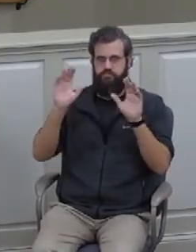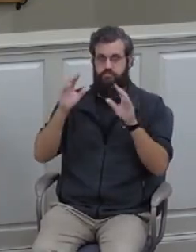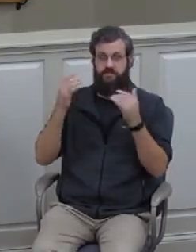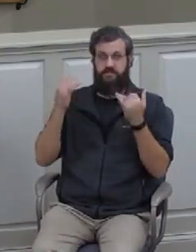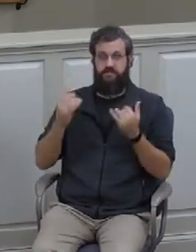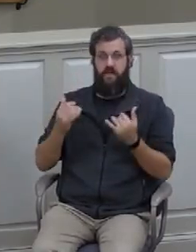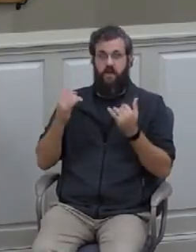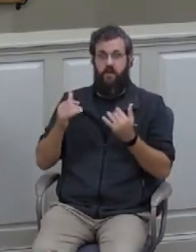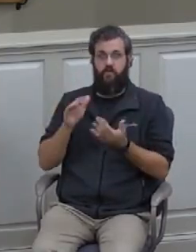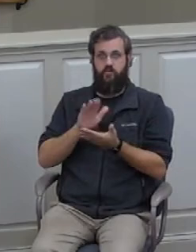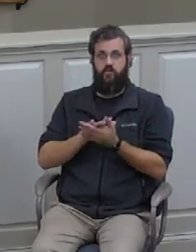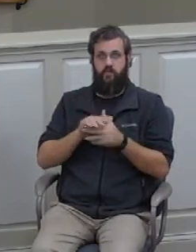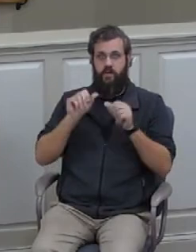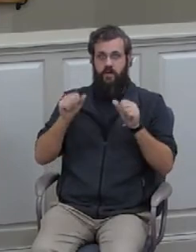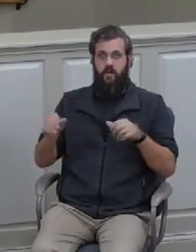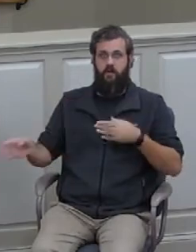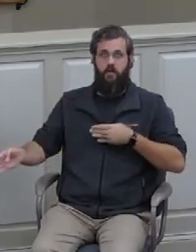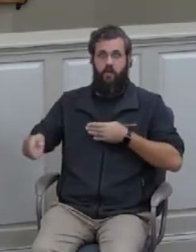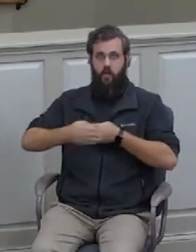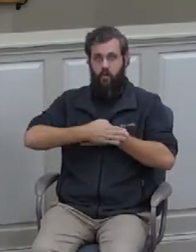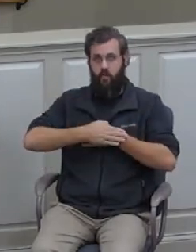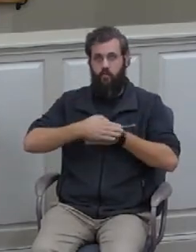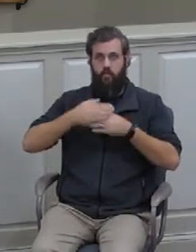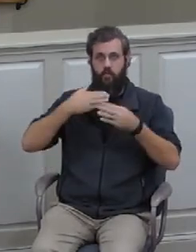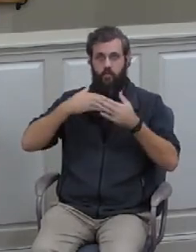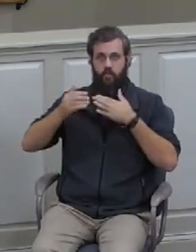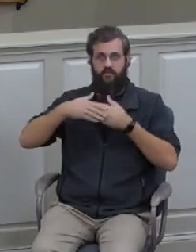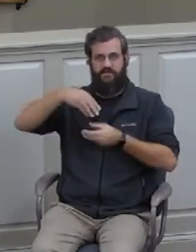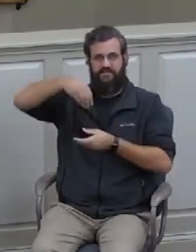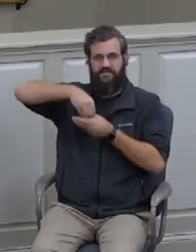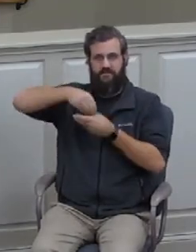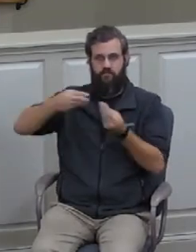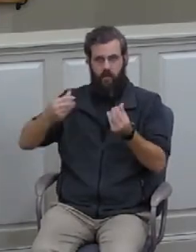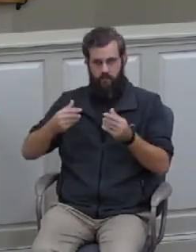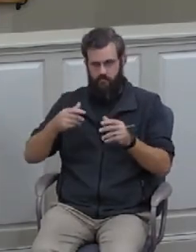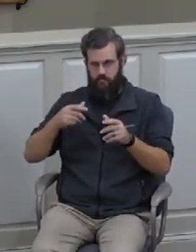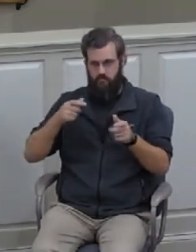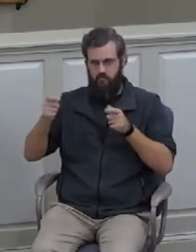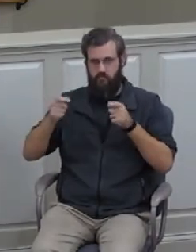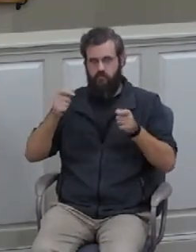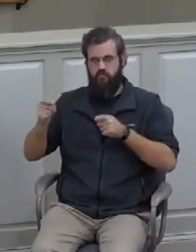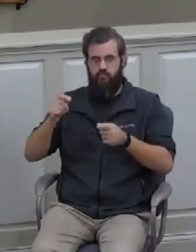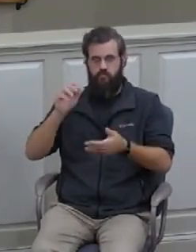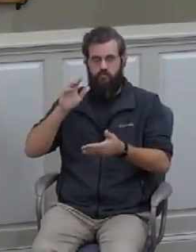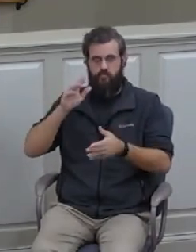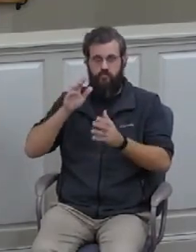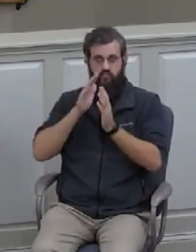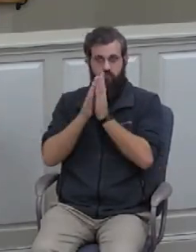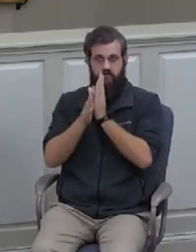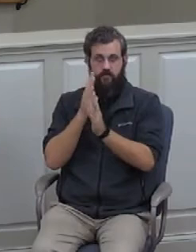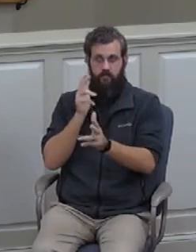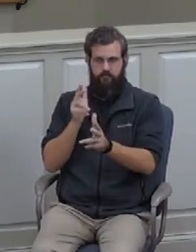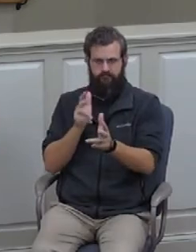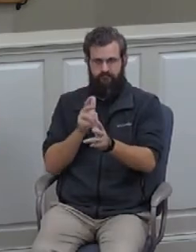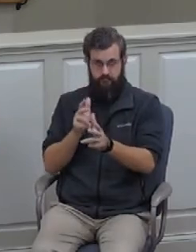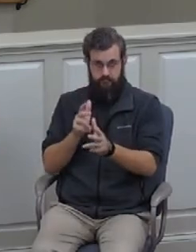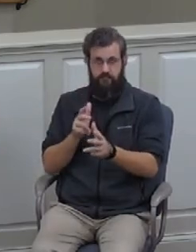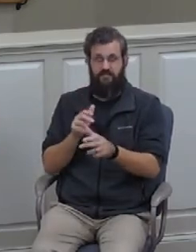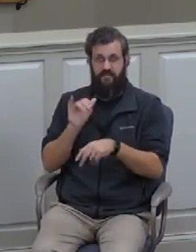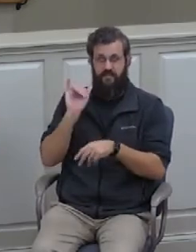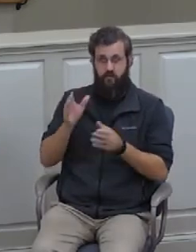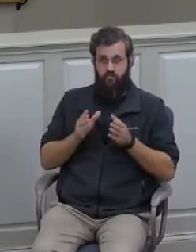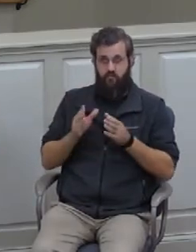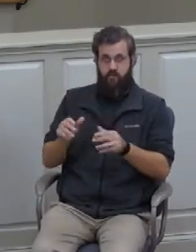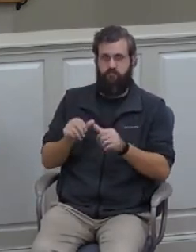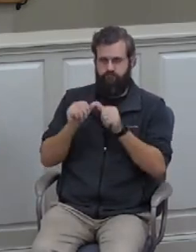Now, school can close gates, do what they need to do inside of campus to manipulate traffic in an effective way. And then we can maintain this road